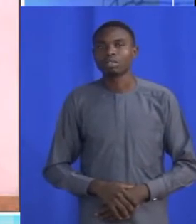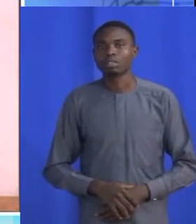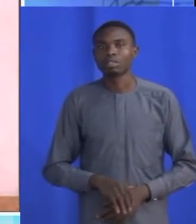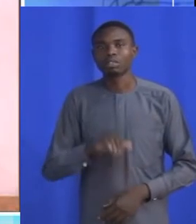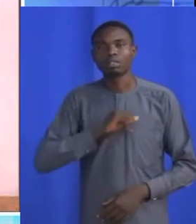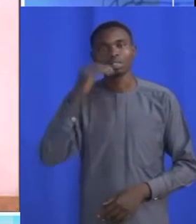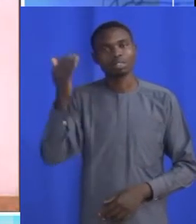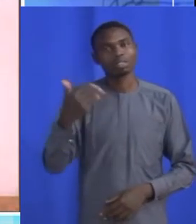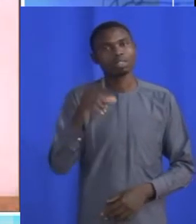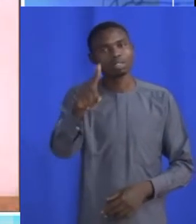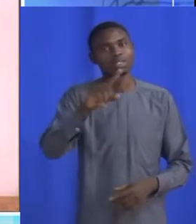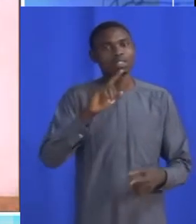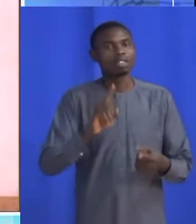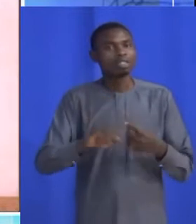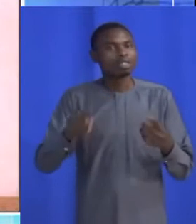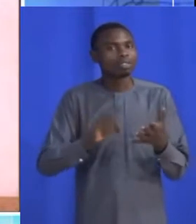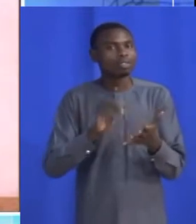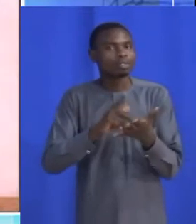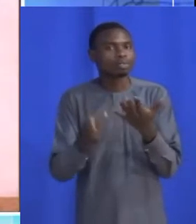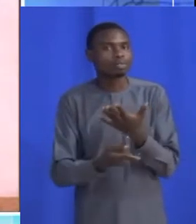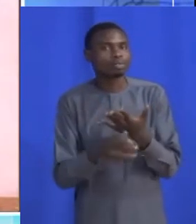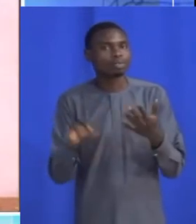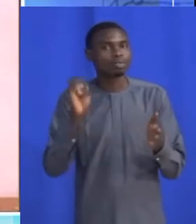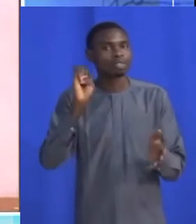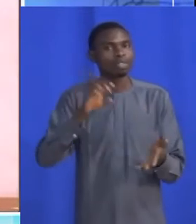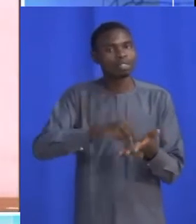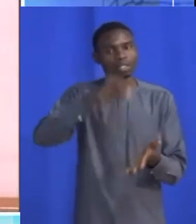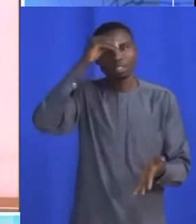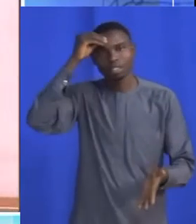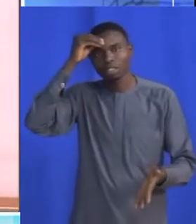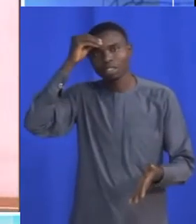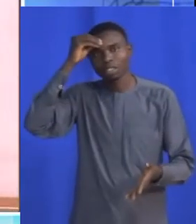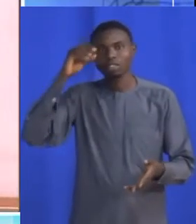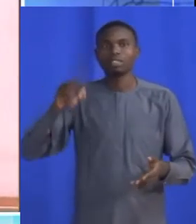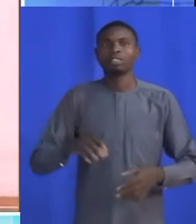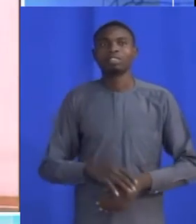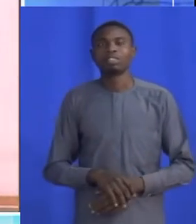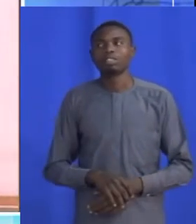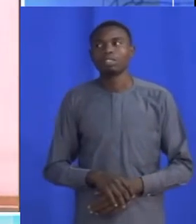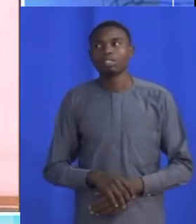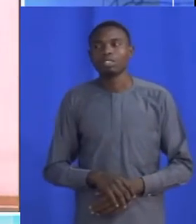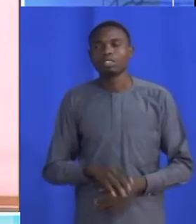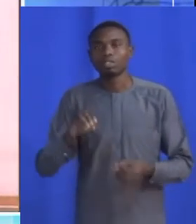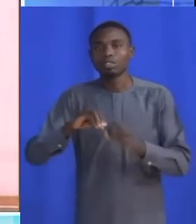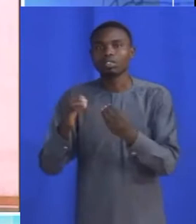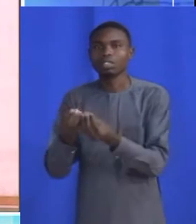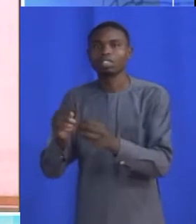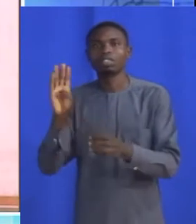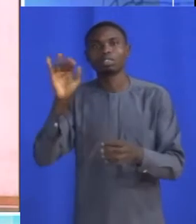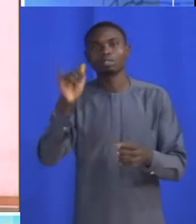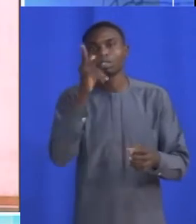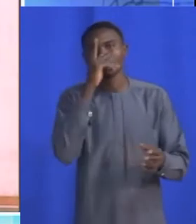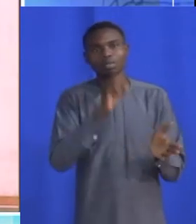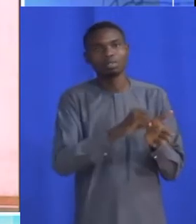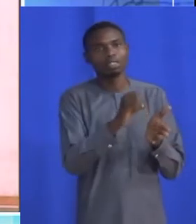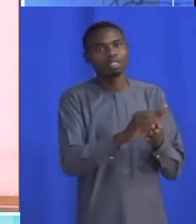education teacher by name, Emeka Kolaole. Today we are going to look at a rule of law. Rule of law